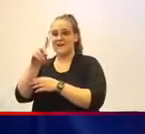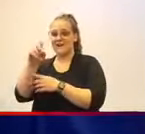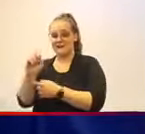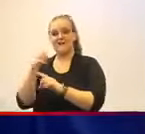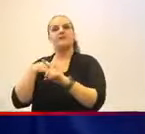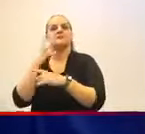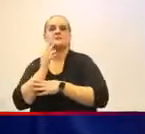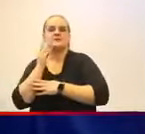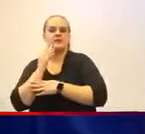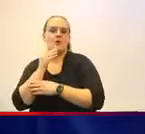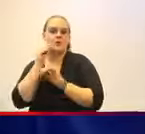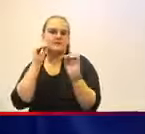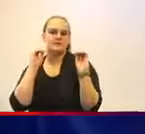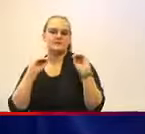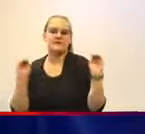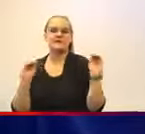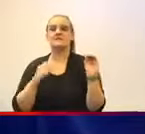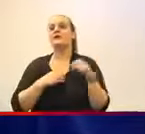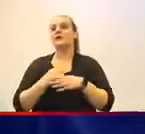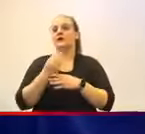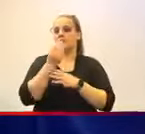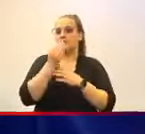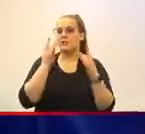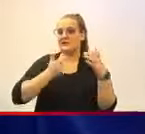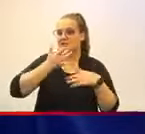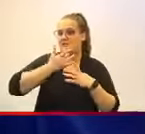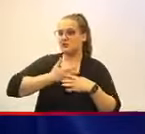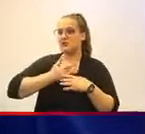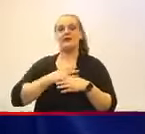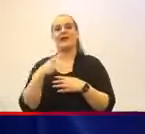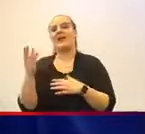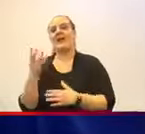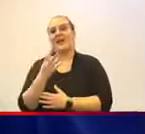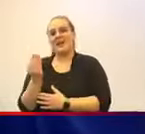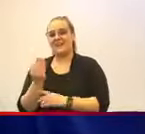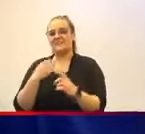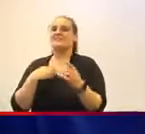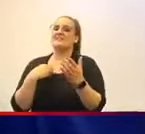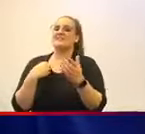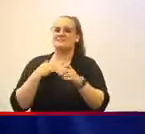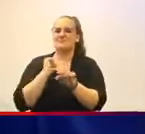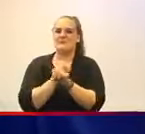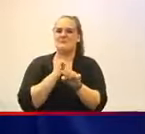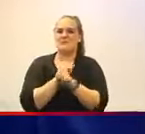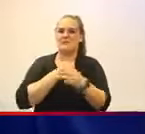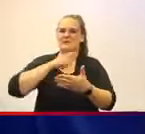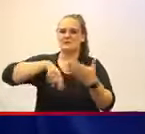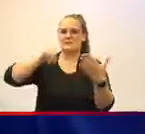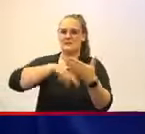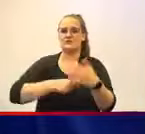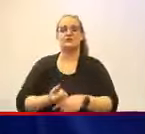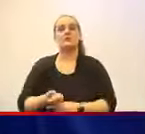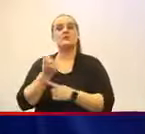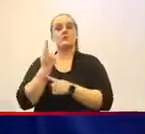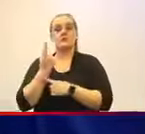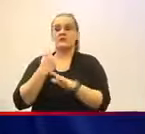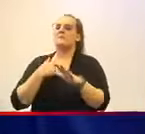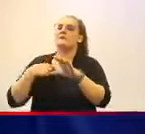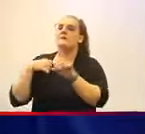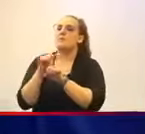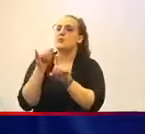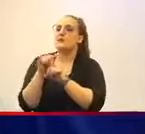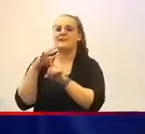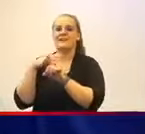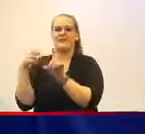food insecurity, and employment discrimination. Being bullied or assaulted, and as we know, are